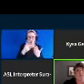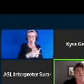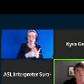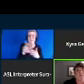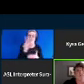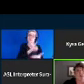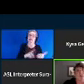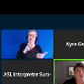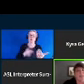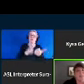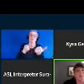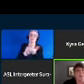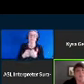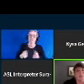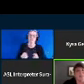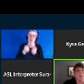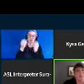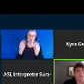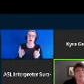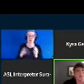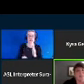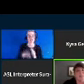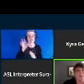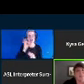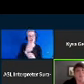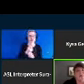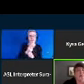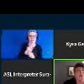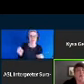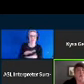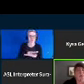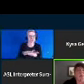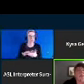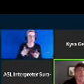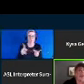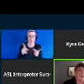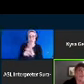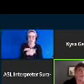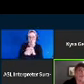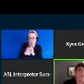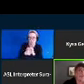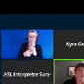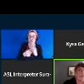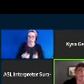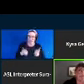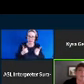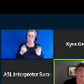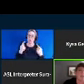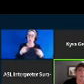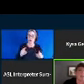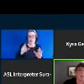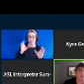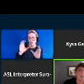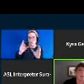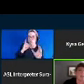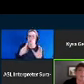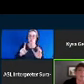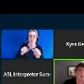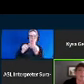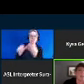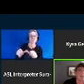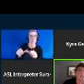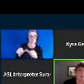critical needs, such as locating a safe and sanitary place to live while they look for long-term housing. So during this incident, the